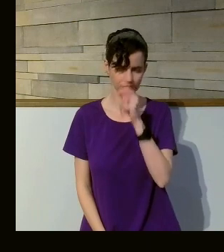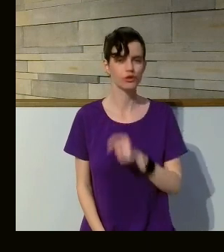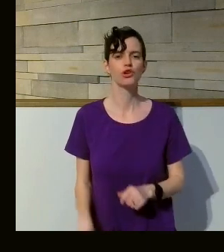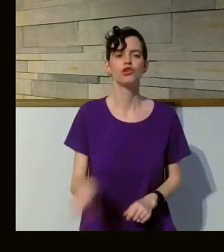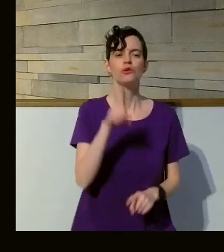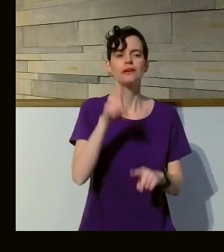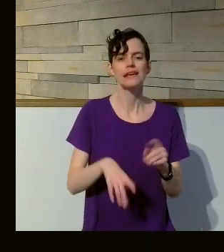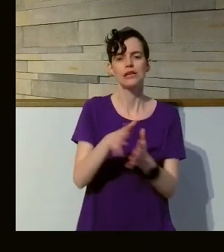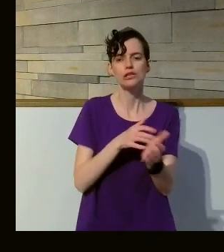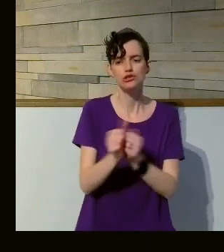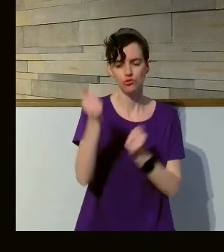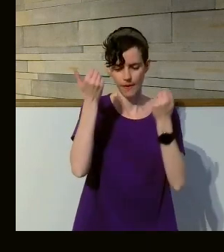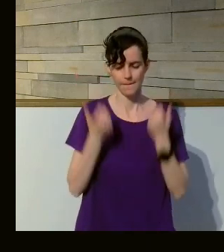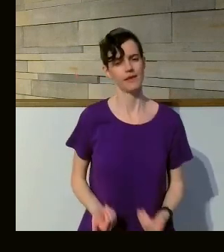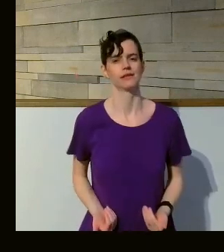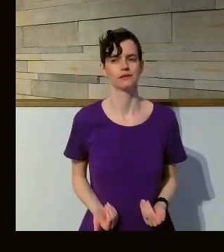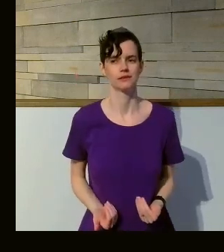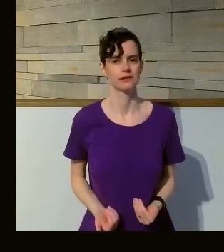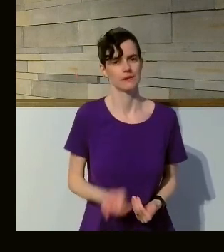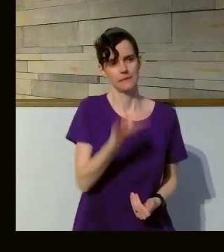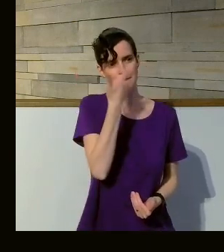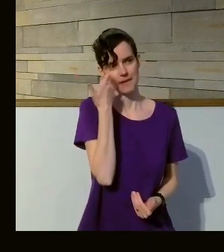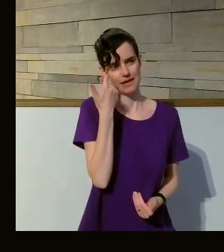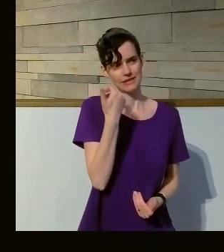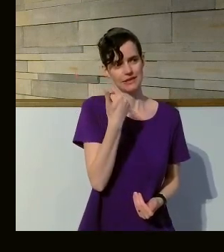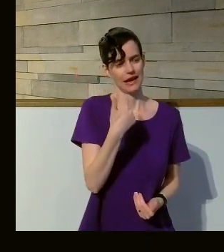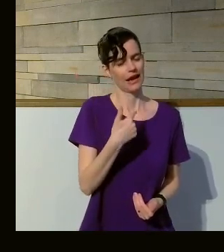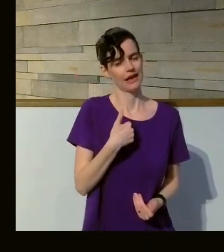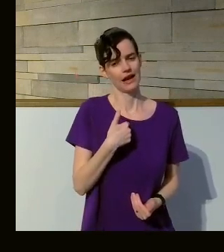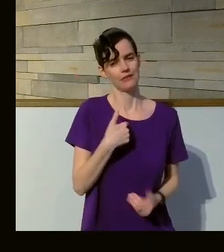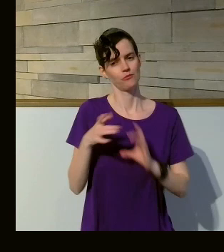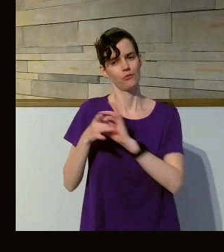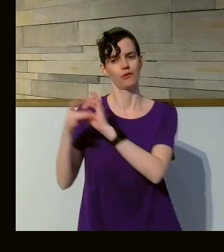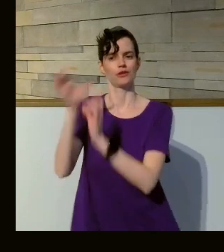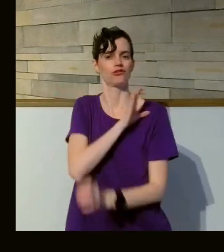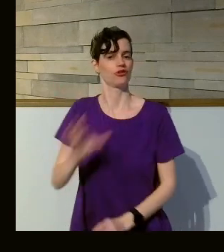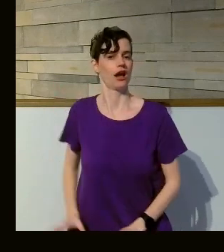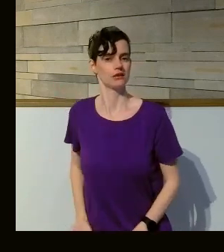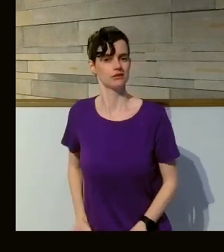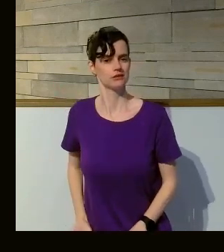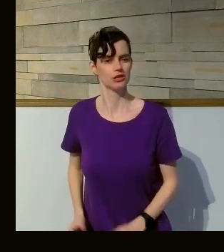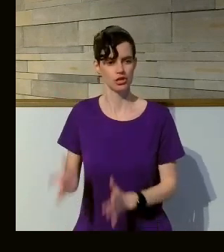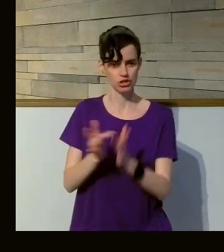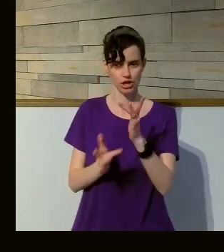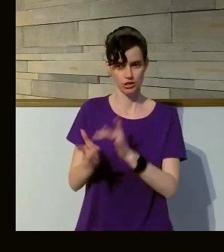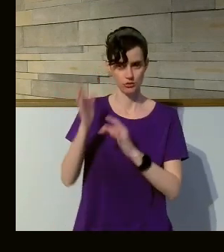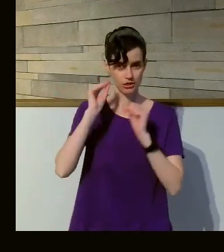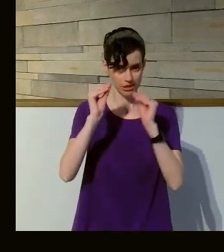You can't destroy me because I'm indestructible in Christ. Jesus will teach